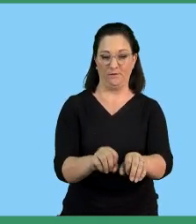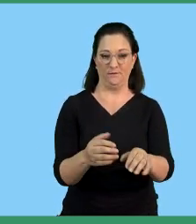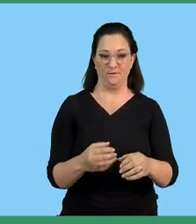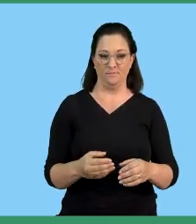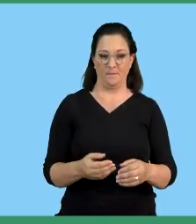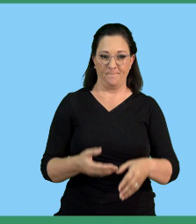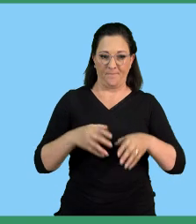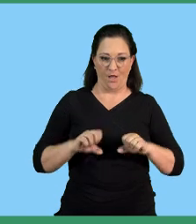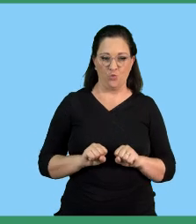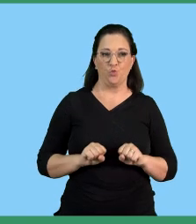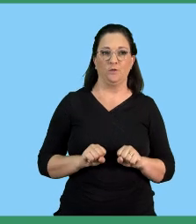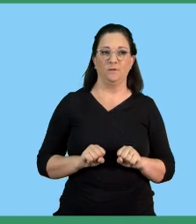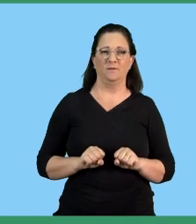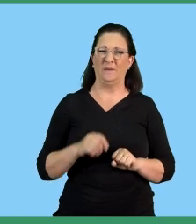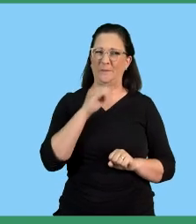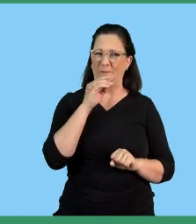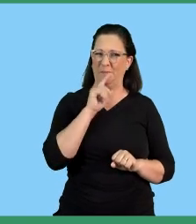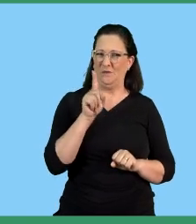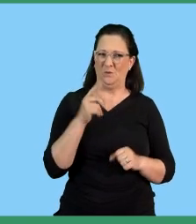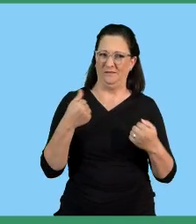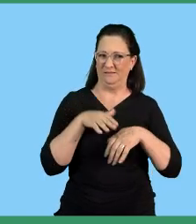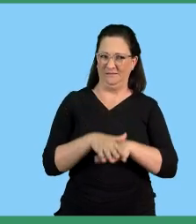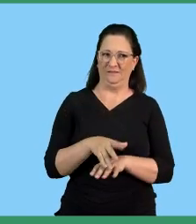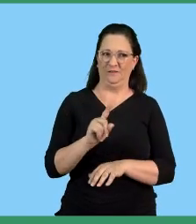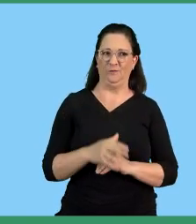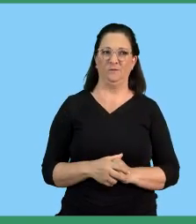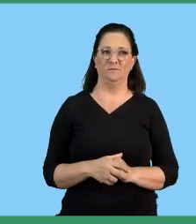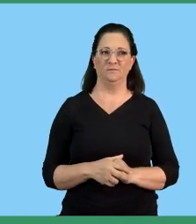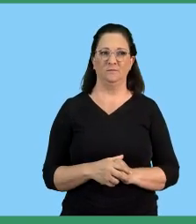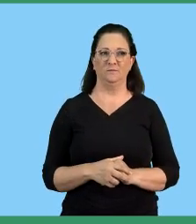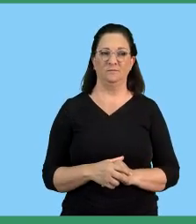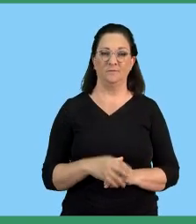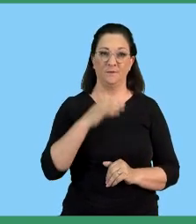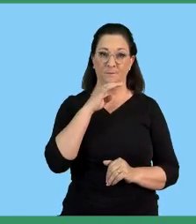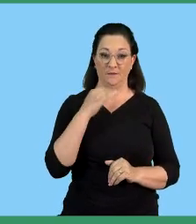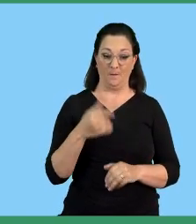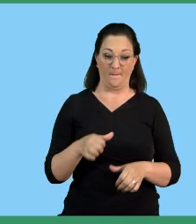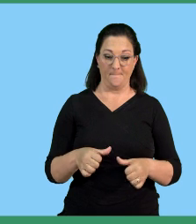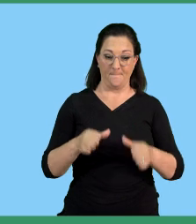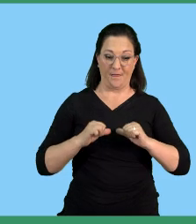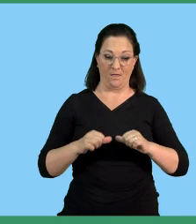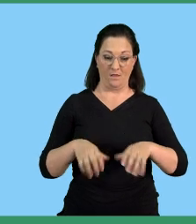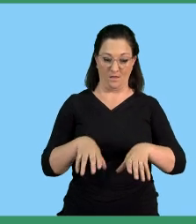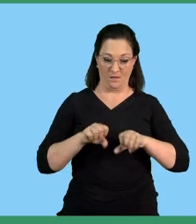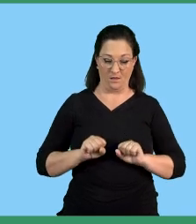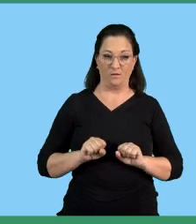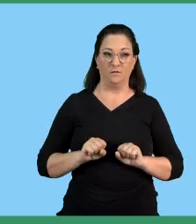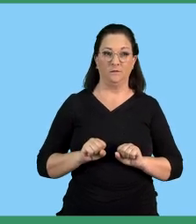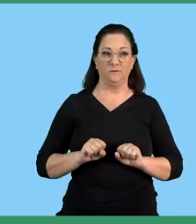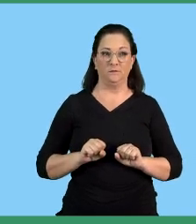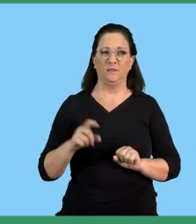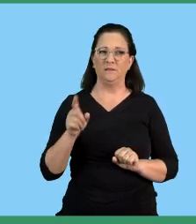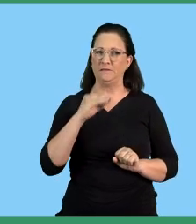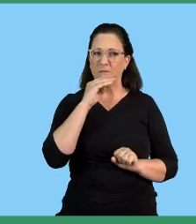forward. So what is backward integration strategy? Right, with backward integration strategy, please don't